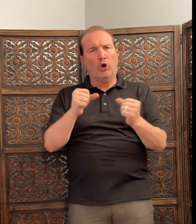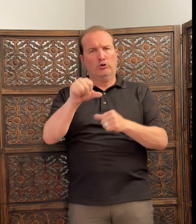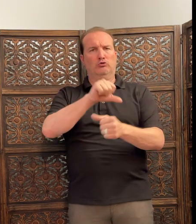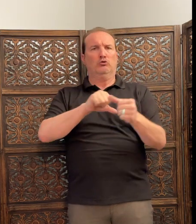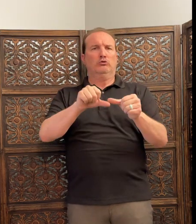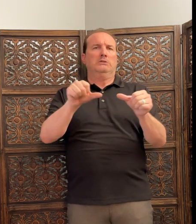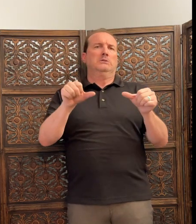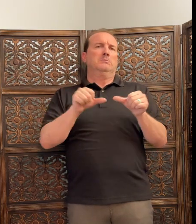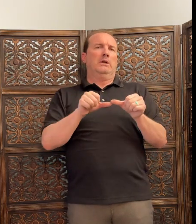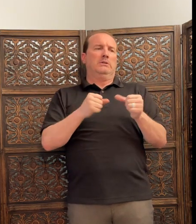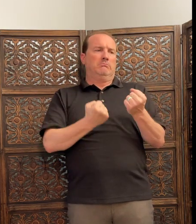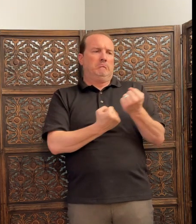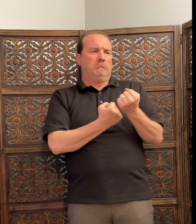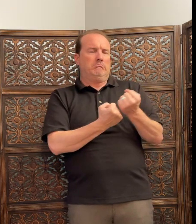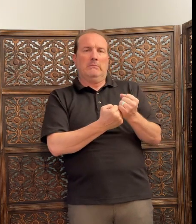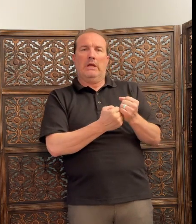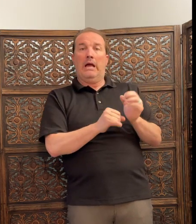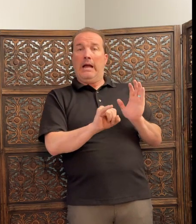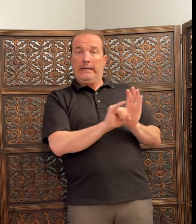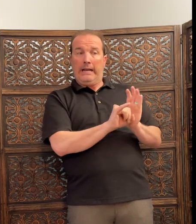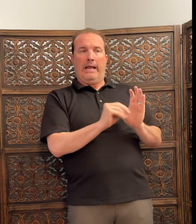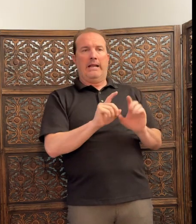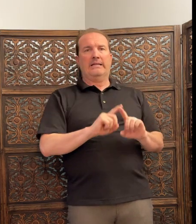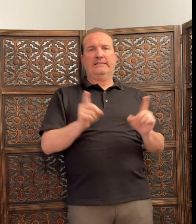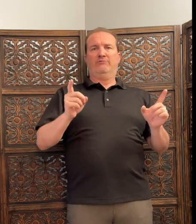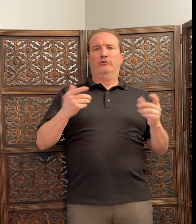for reinforcing identity and difference.